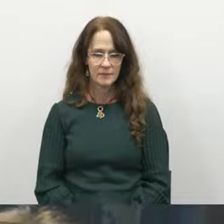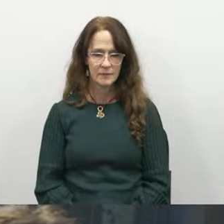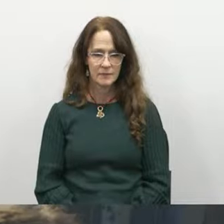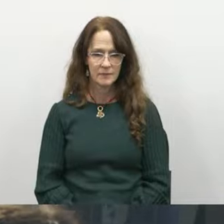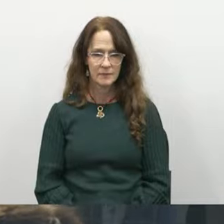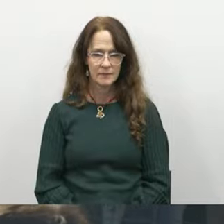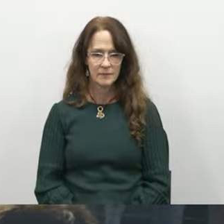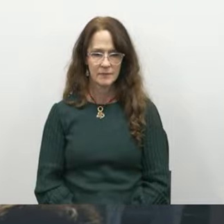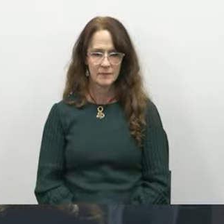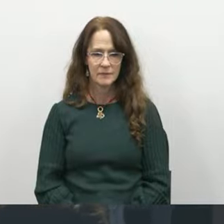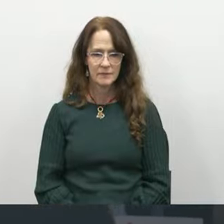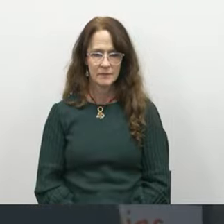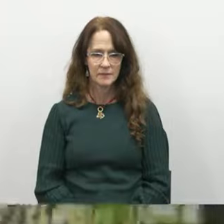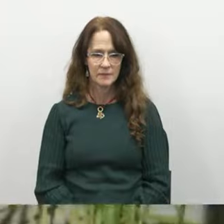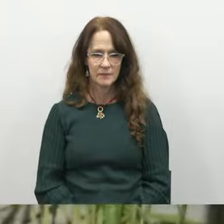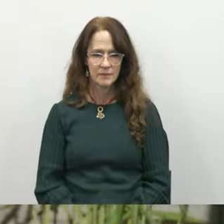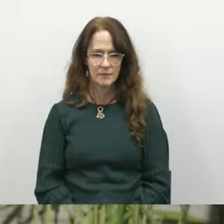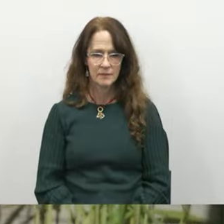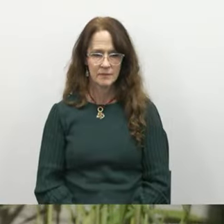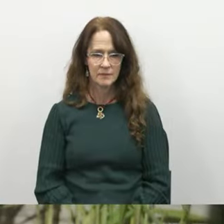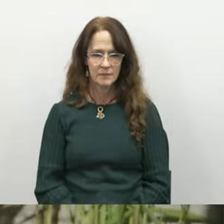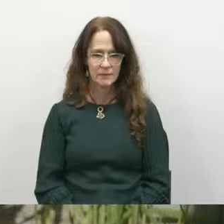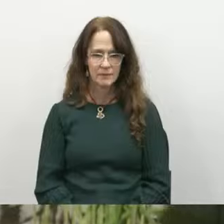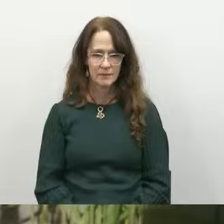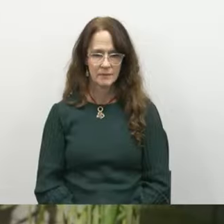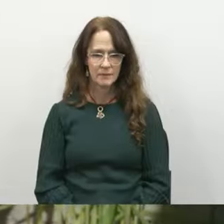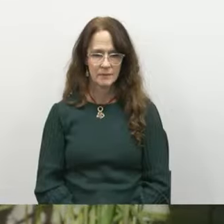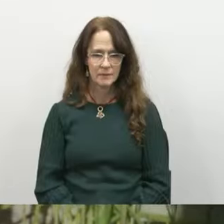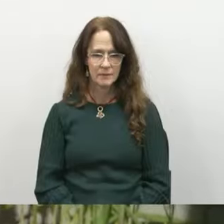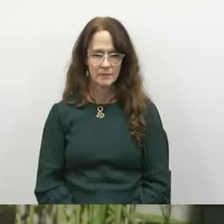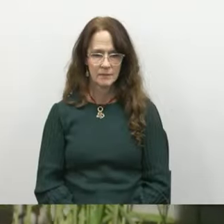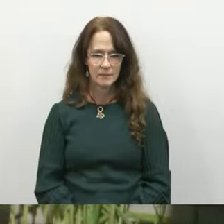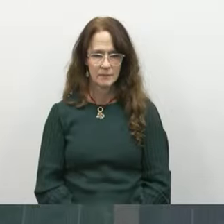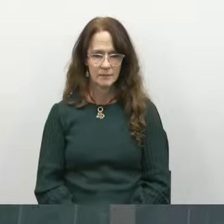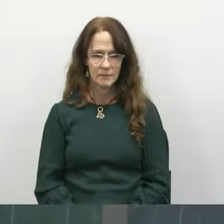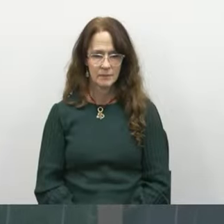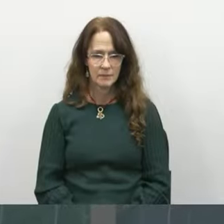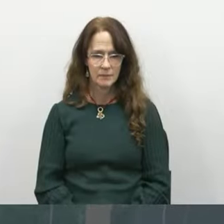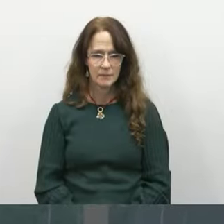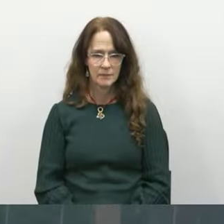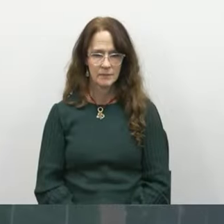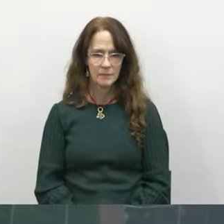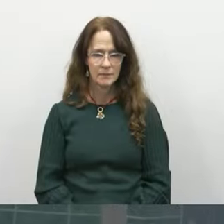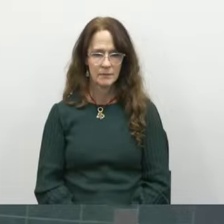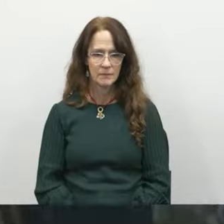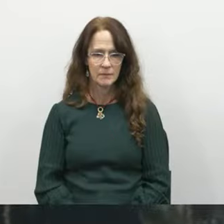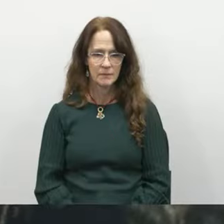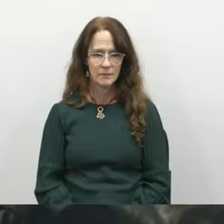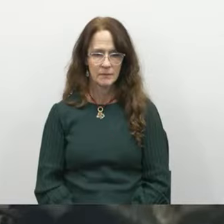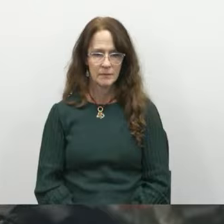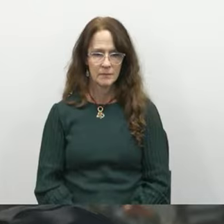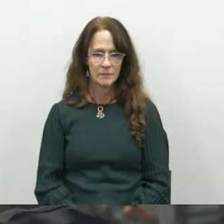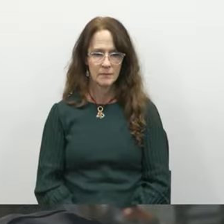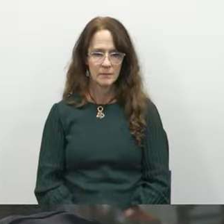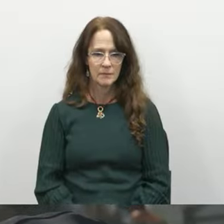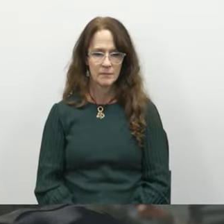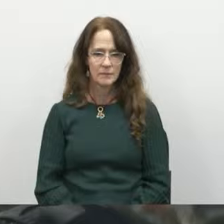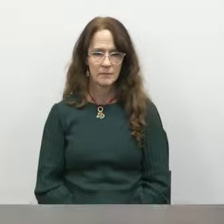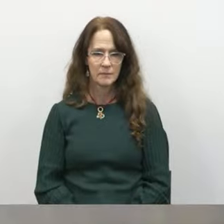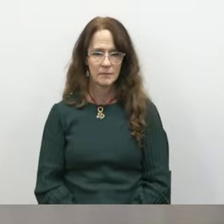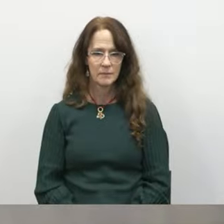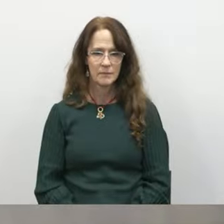and so our philosophy is to bring the nature to where kids spend their time. So I feel like having